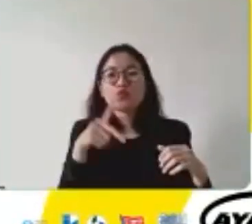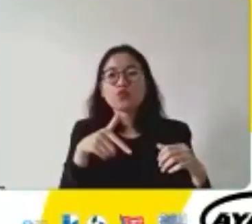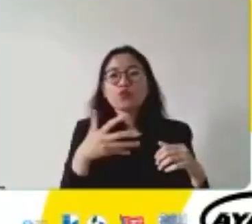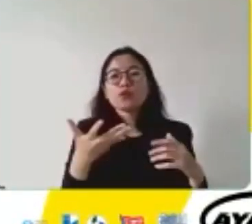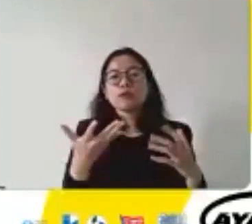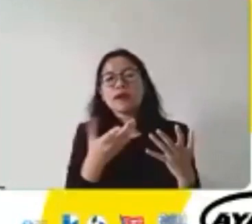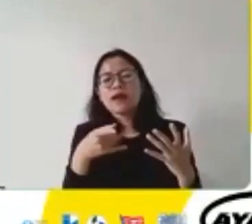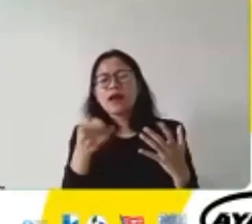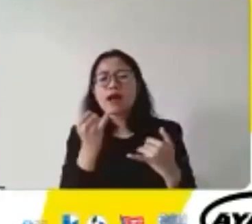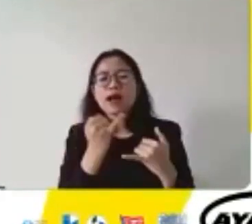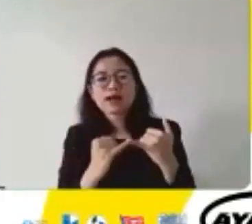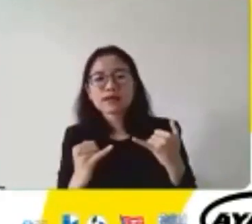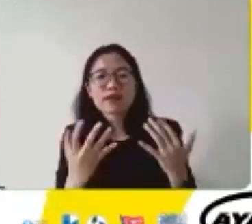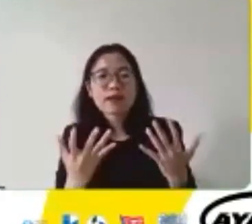slide.